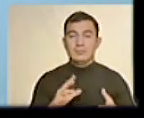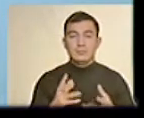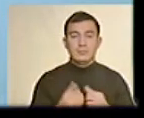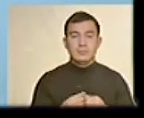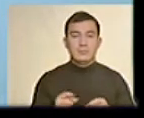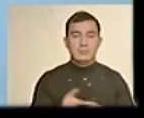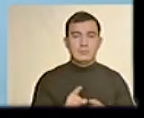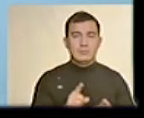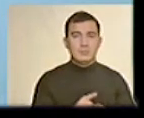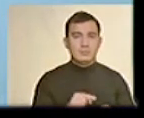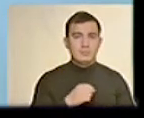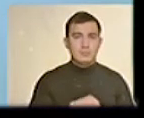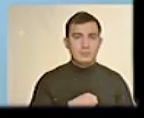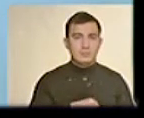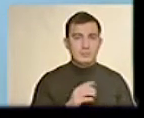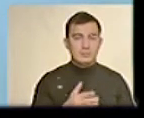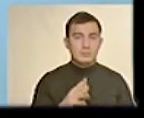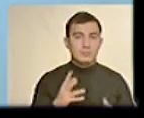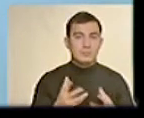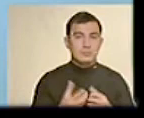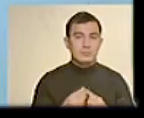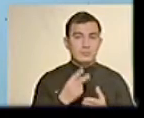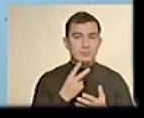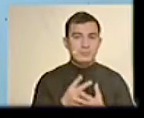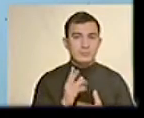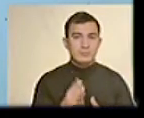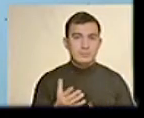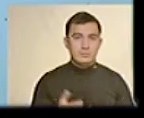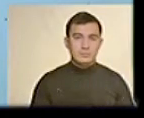kvadratga oshiramiz. Natijani yozib qo'yamiz.